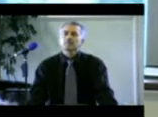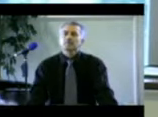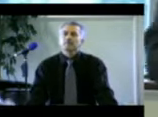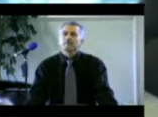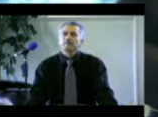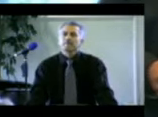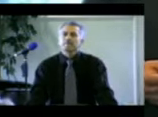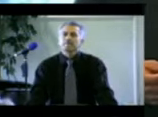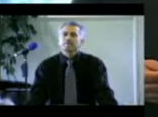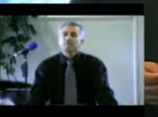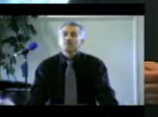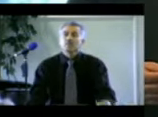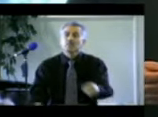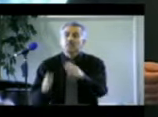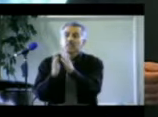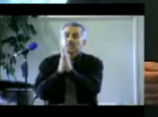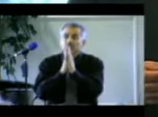Let's pray.